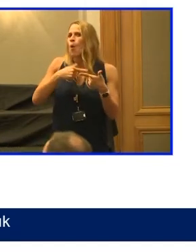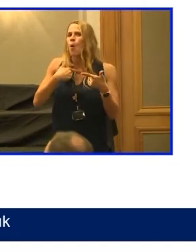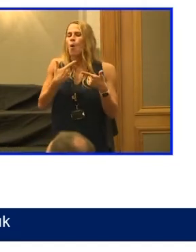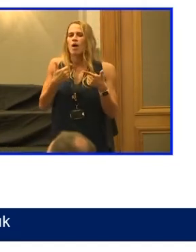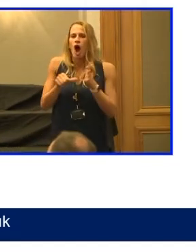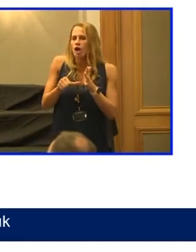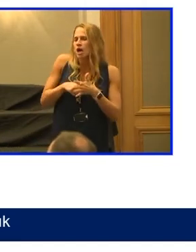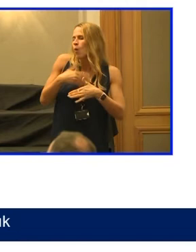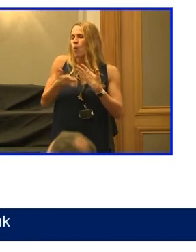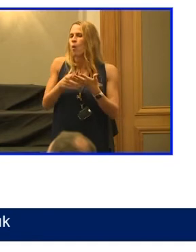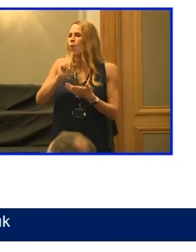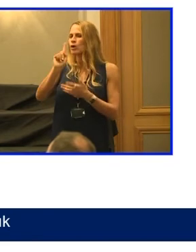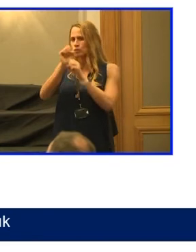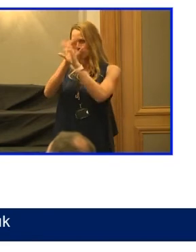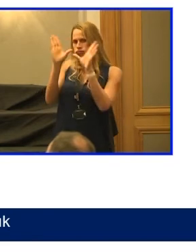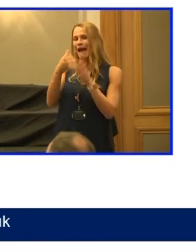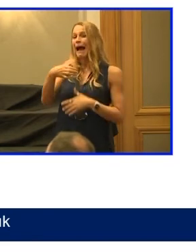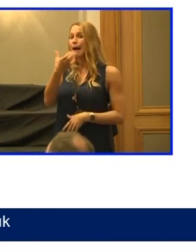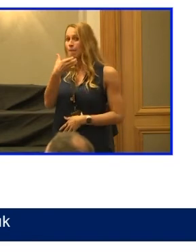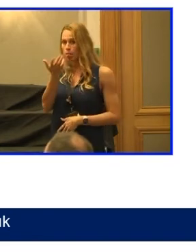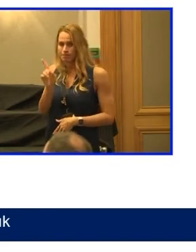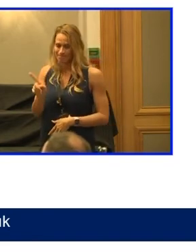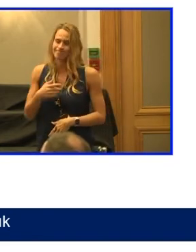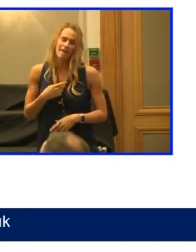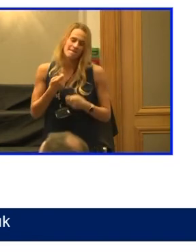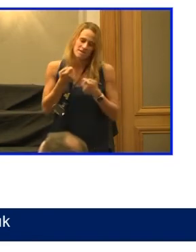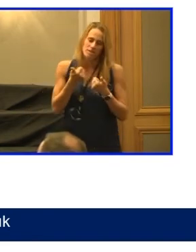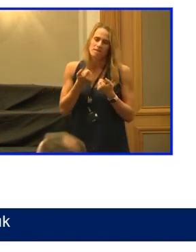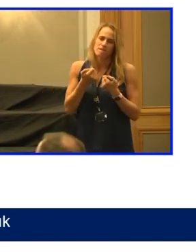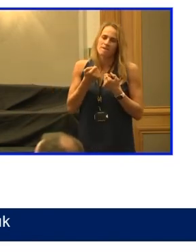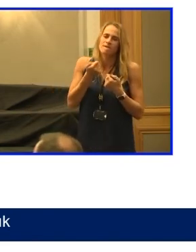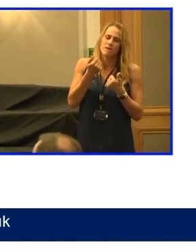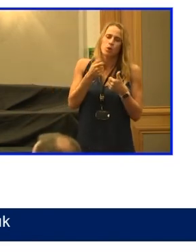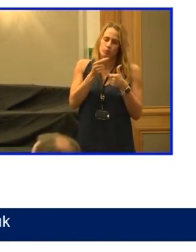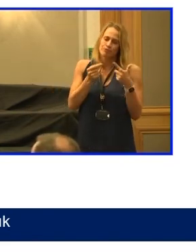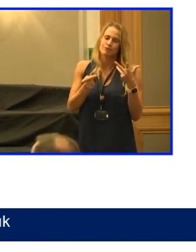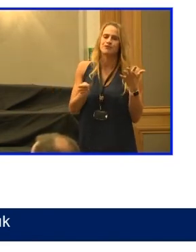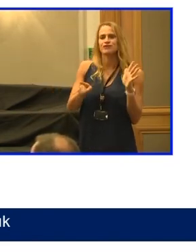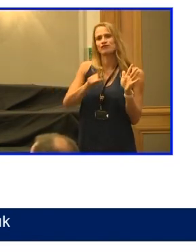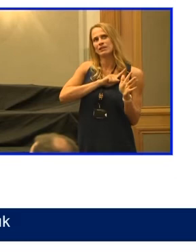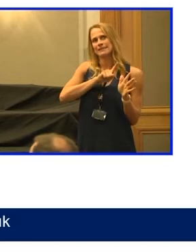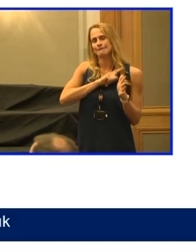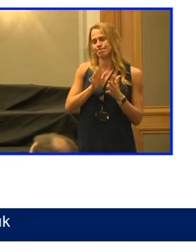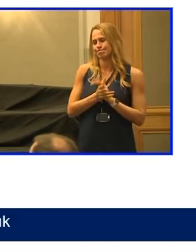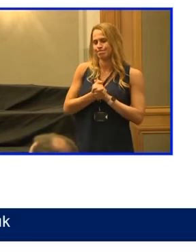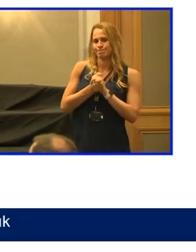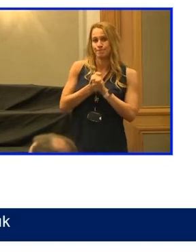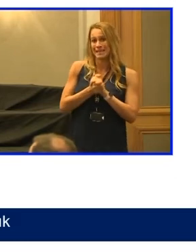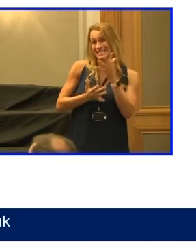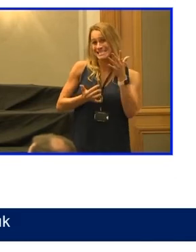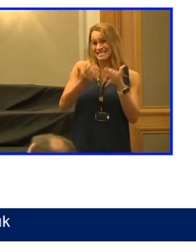What do you think about that? A couple of different principles and reasons. Okay, so the statistics show